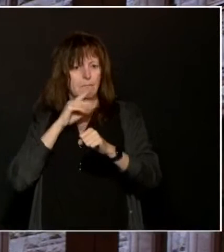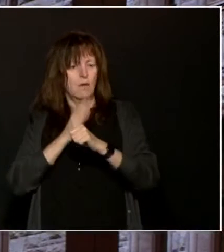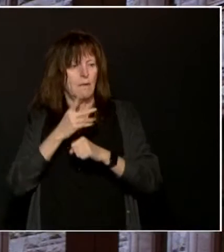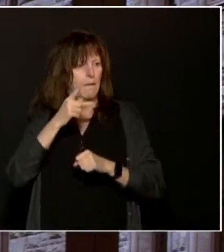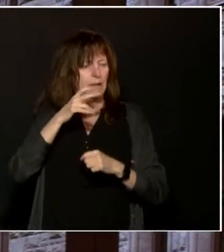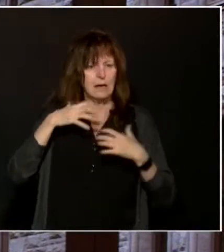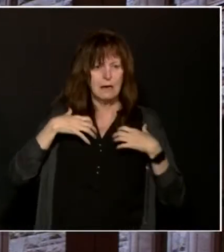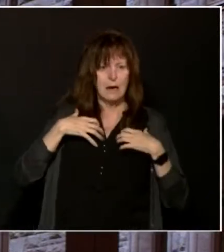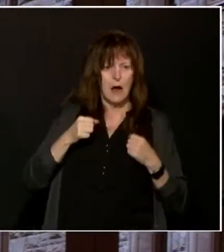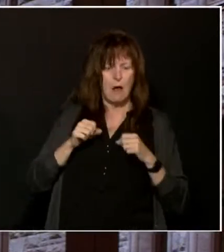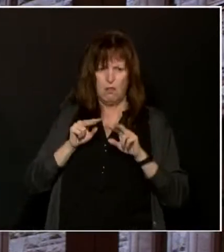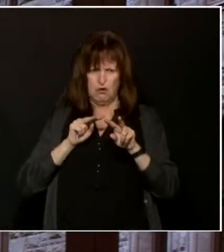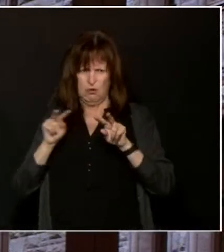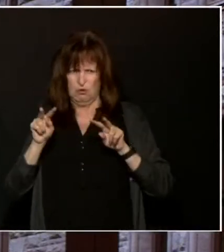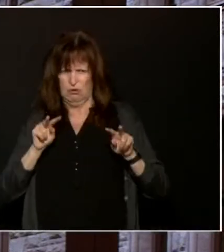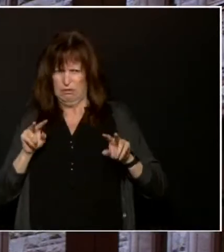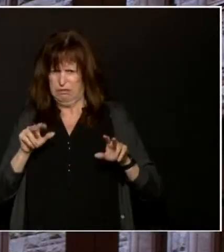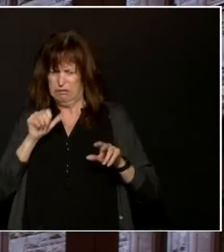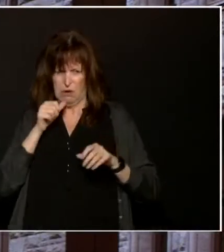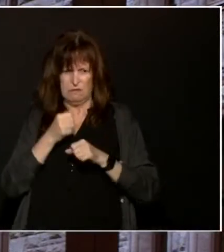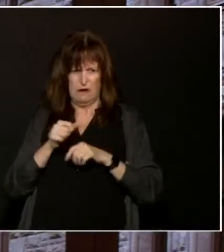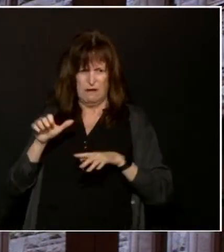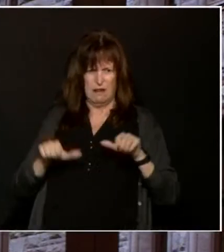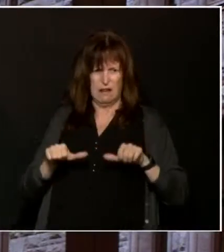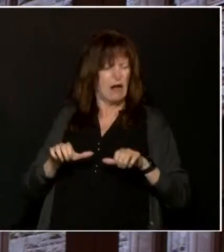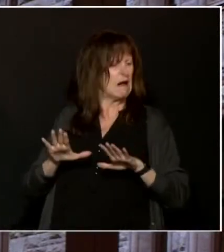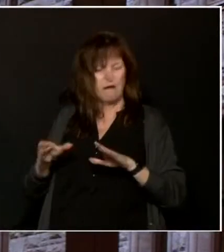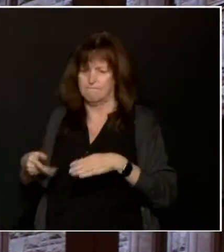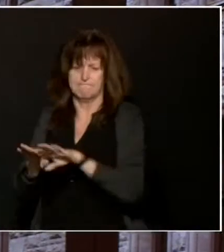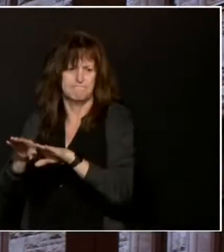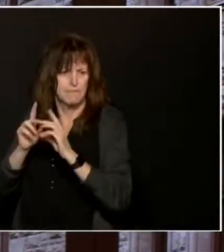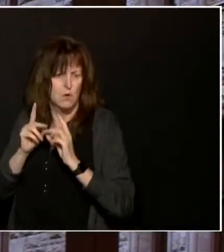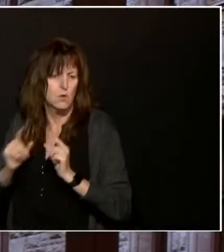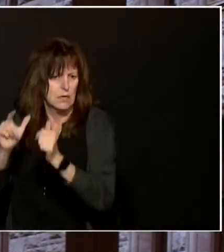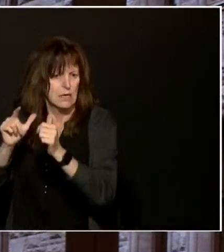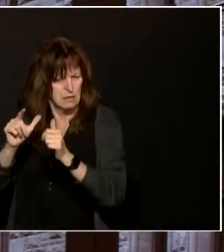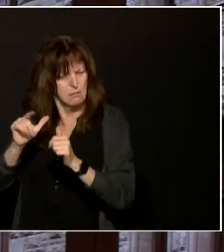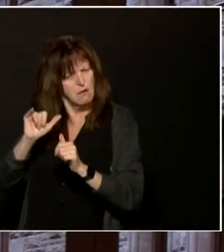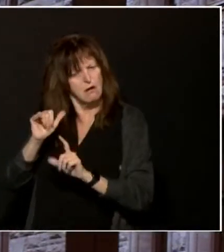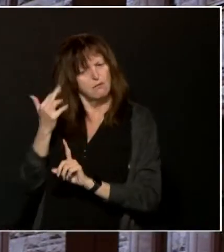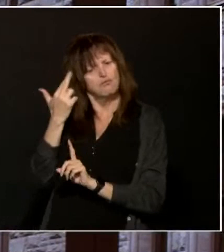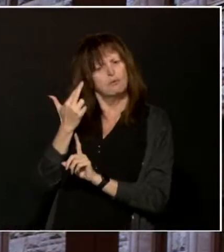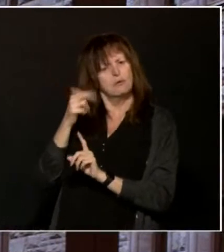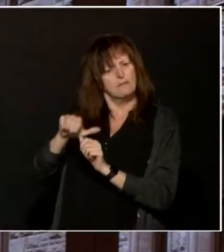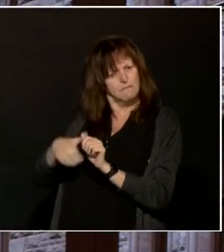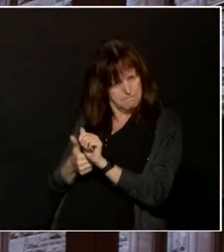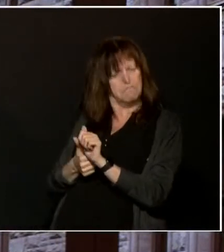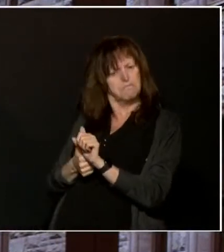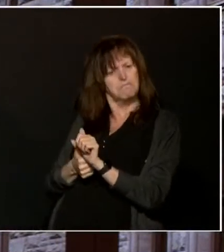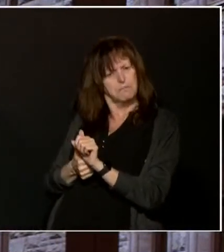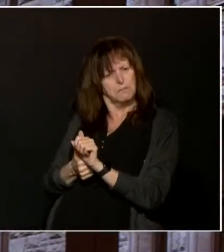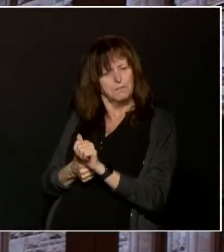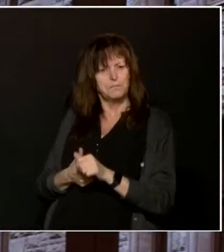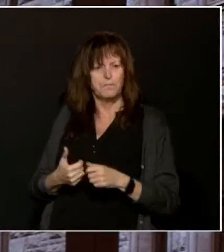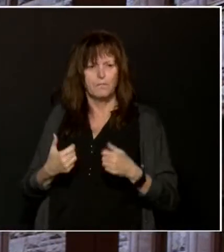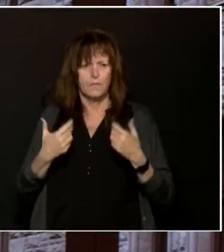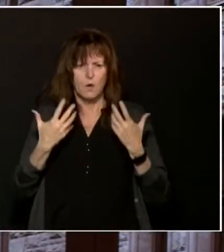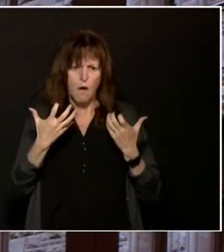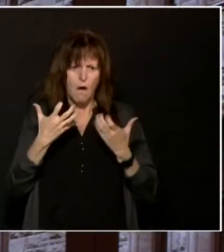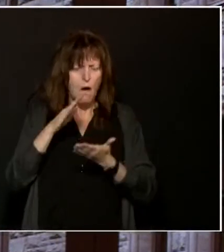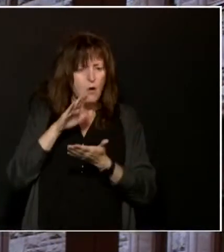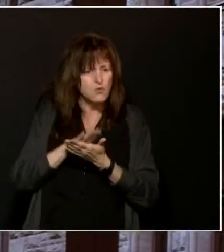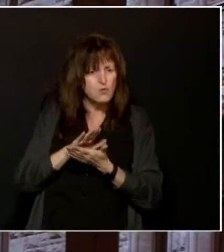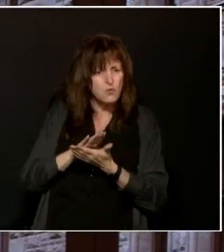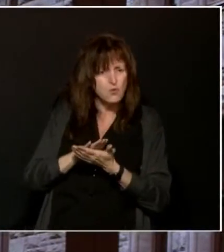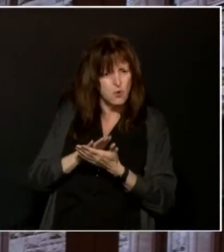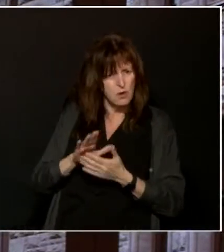of the safety at that time, we preemptively closed the schools. And because we wanted the schools to have the history of being safe,